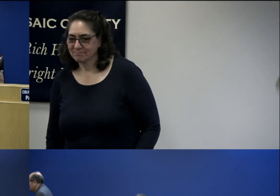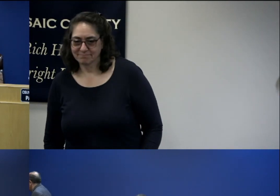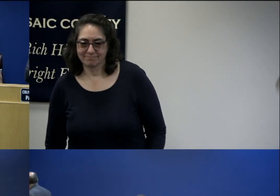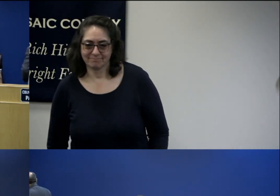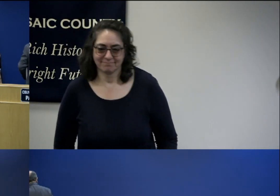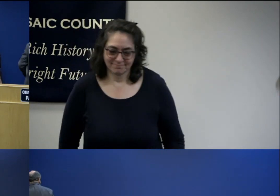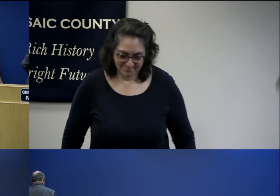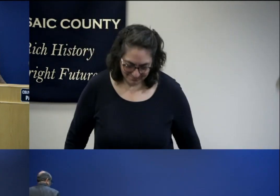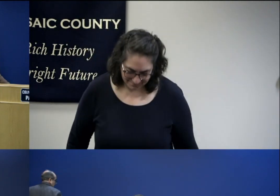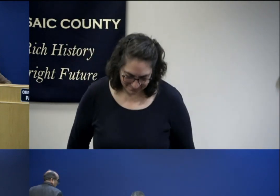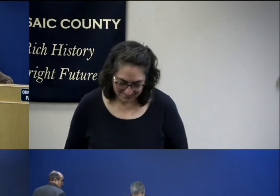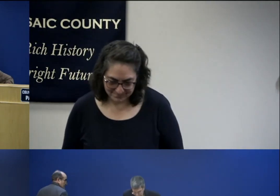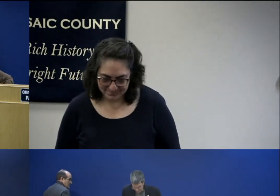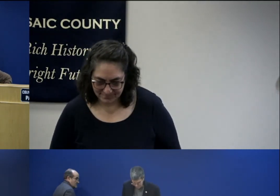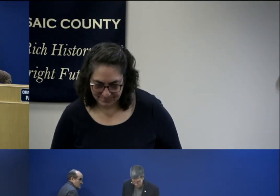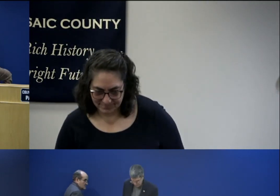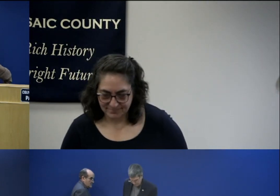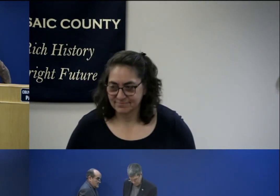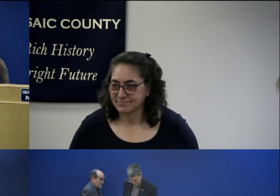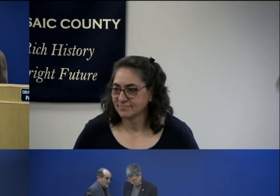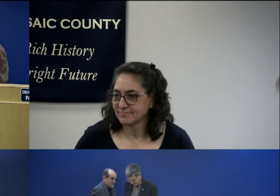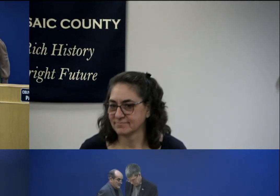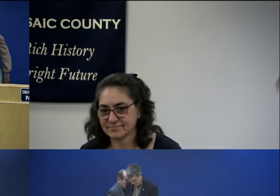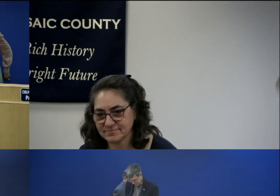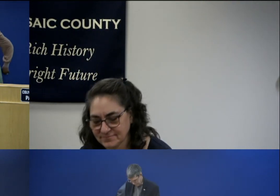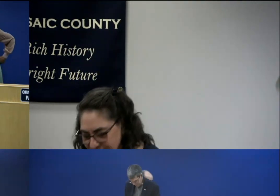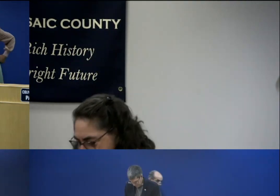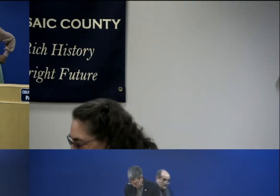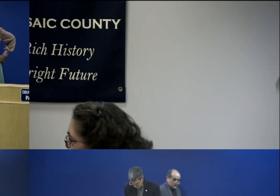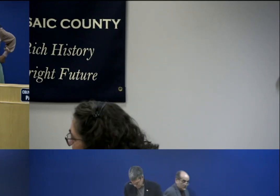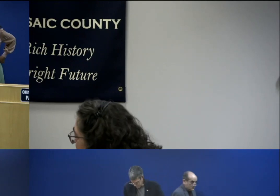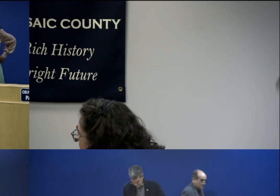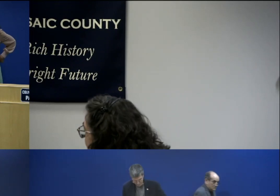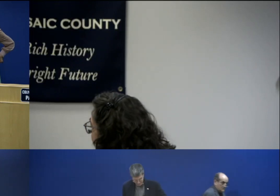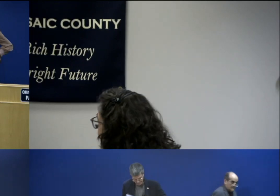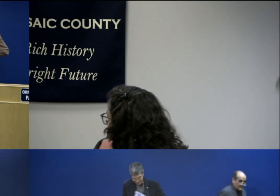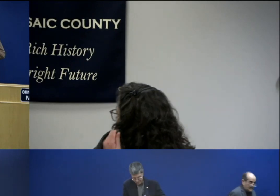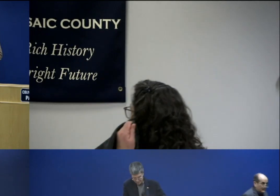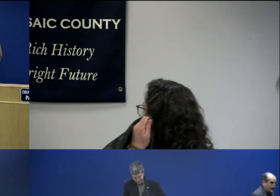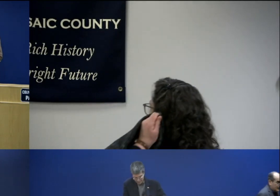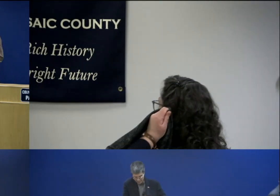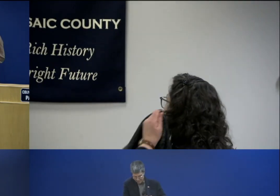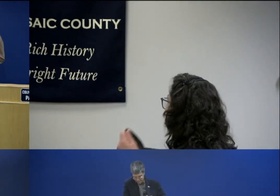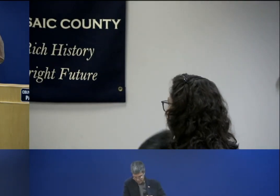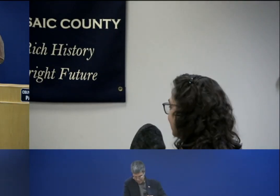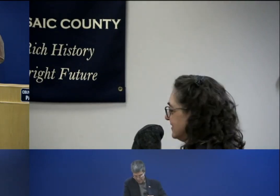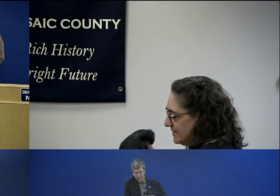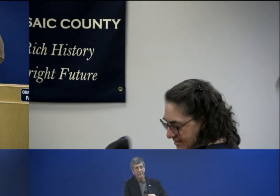Commissioner. Thank you. All right. Have a good day. All right.